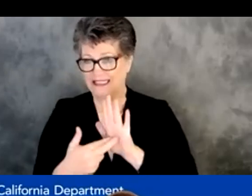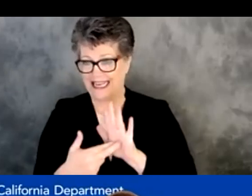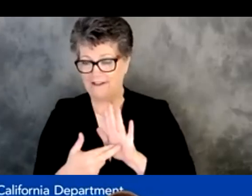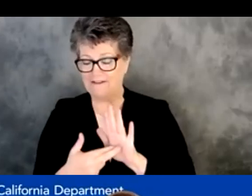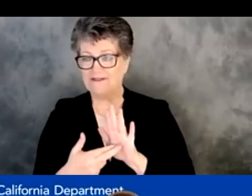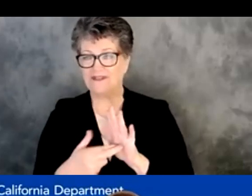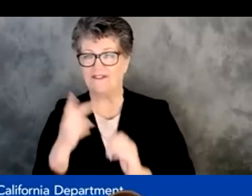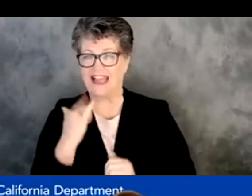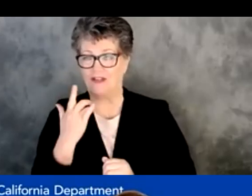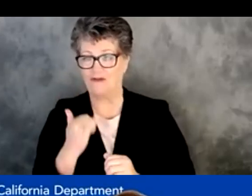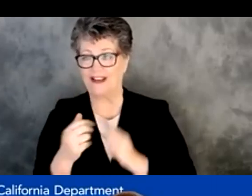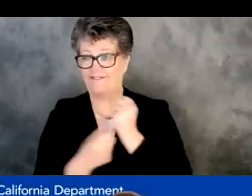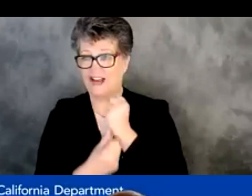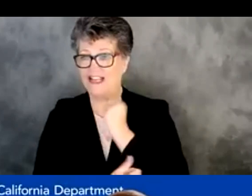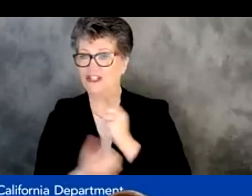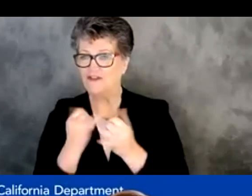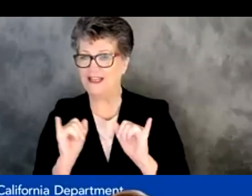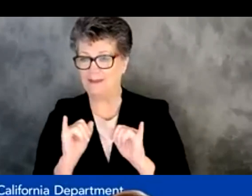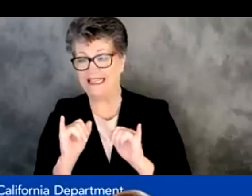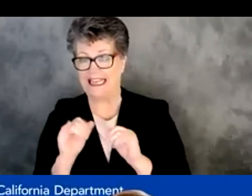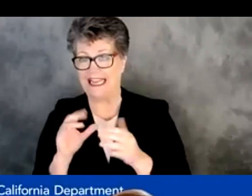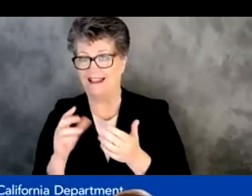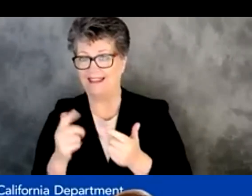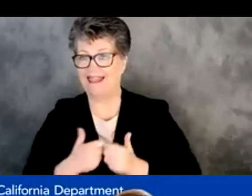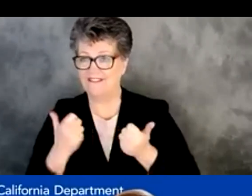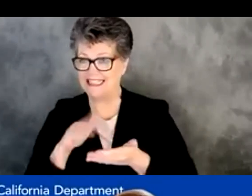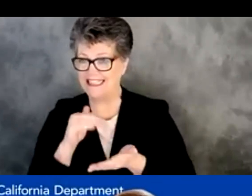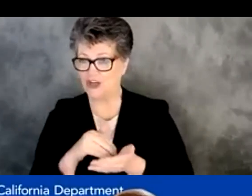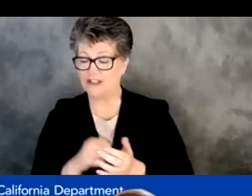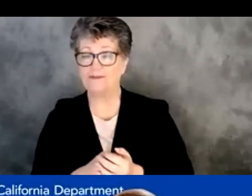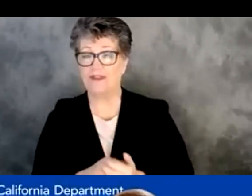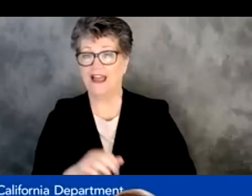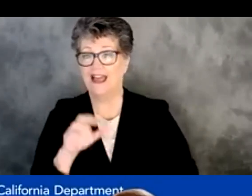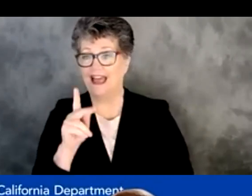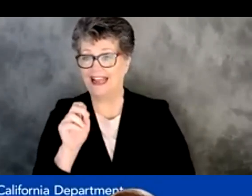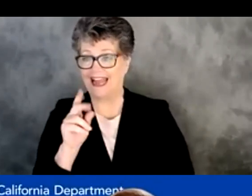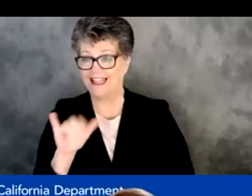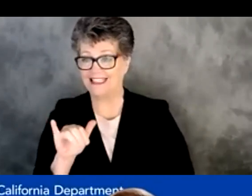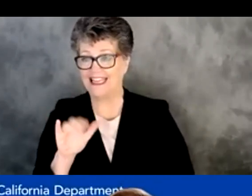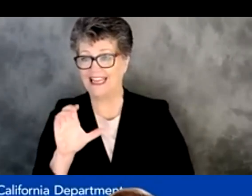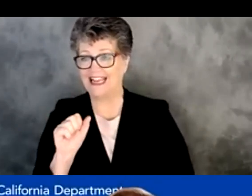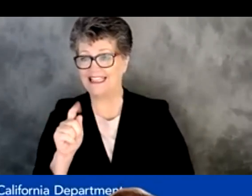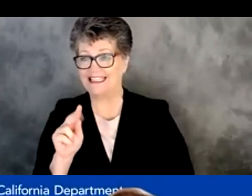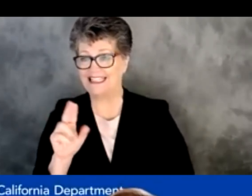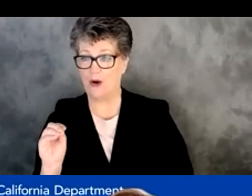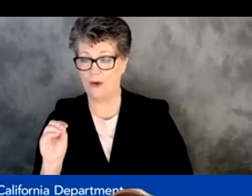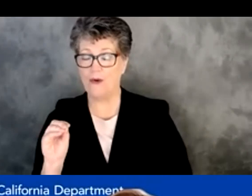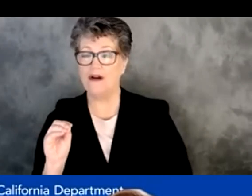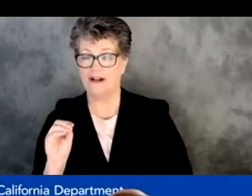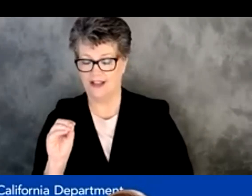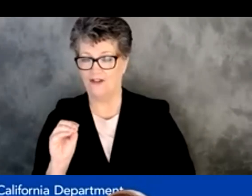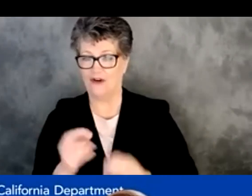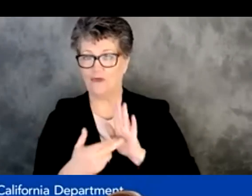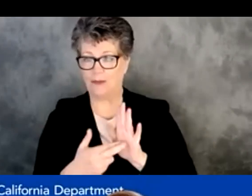the California Foundation for Independent Living Centers. Kelsey Castillo on behalf of the Assembly Speaker Anthony Rendon's